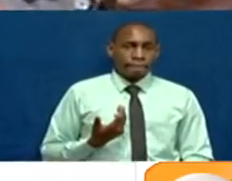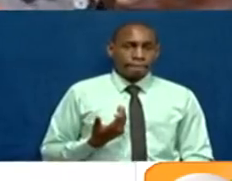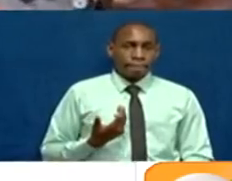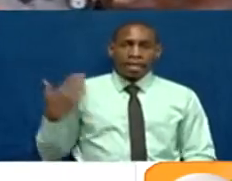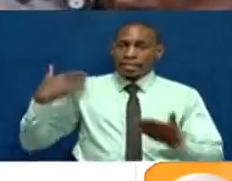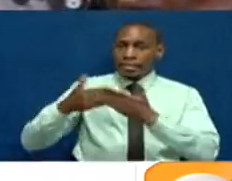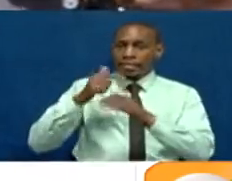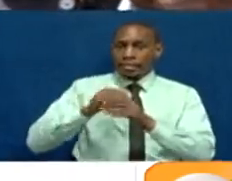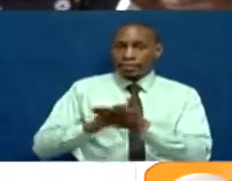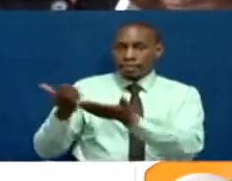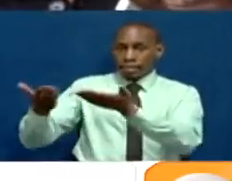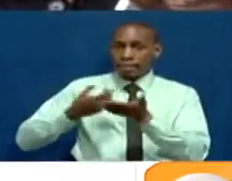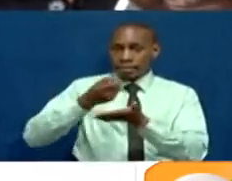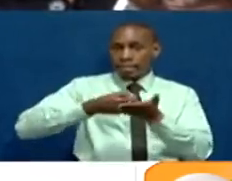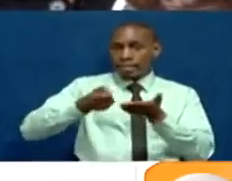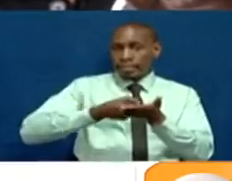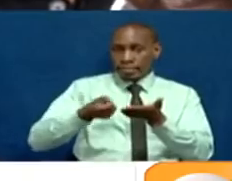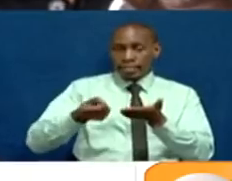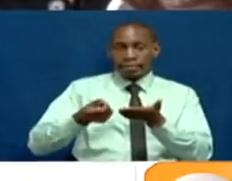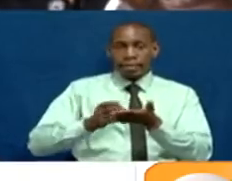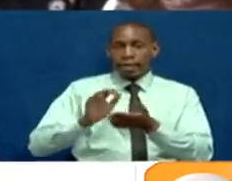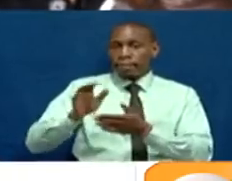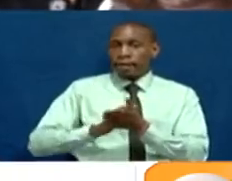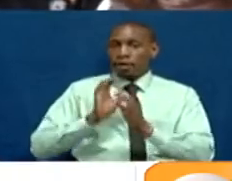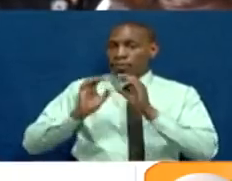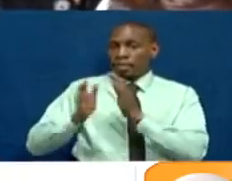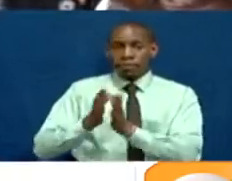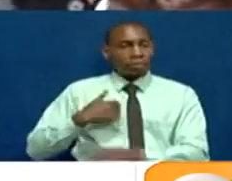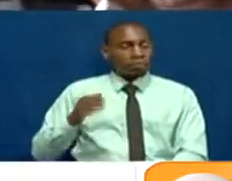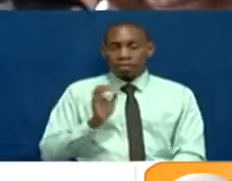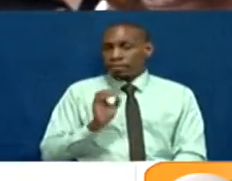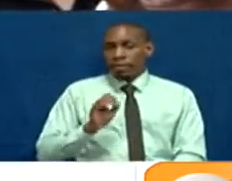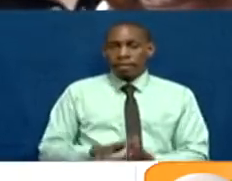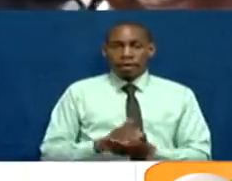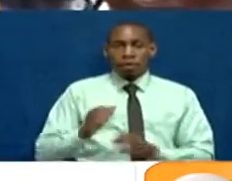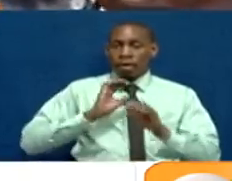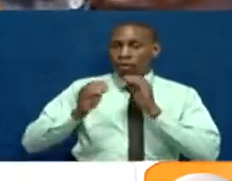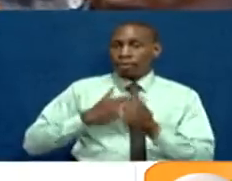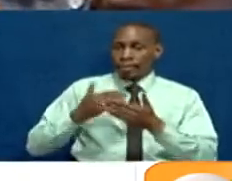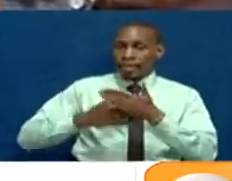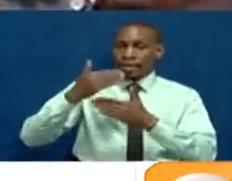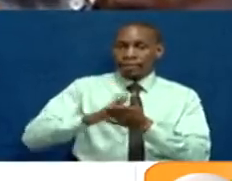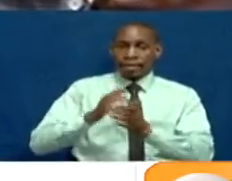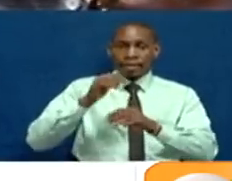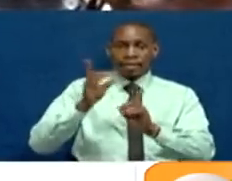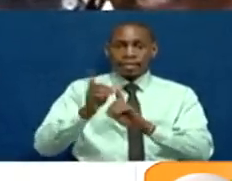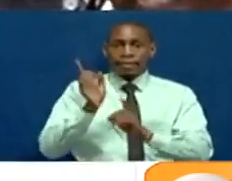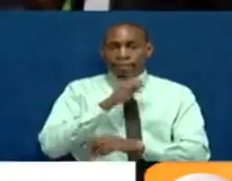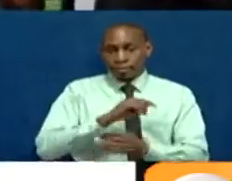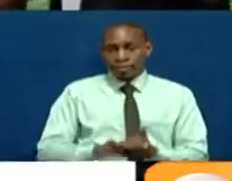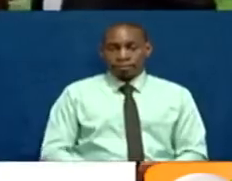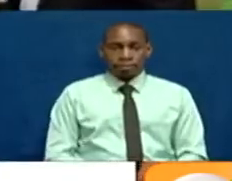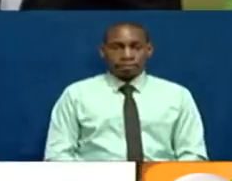Since the time I returned my signatures, they've never communicated to me. They communicated to me after the expiry of the